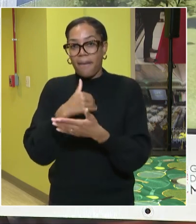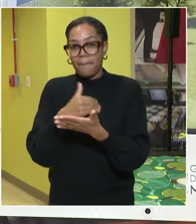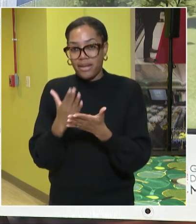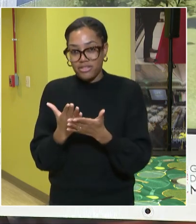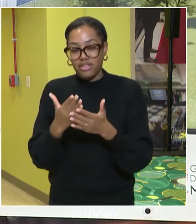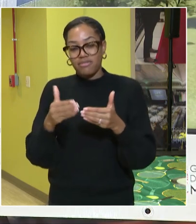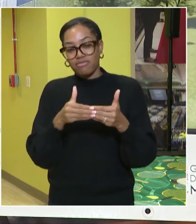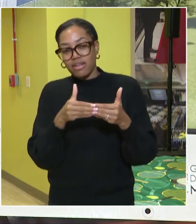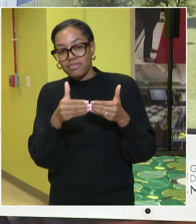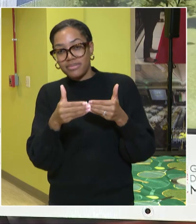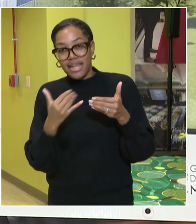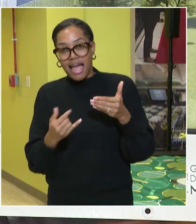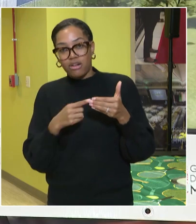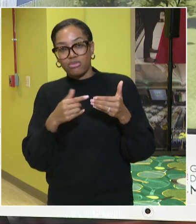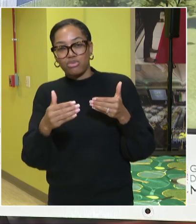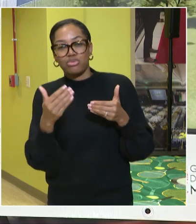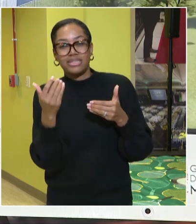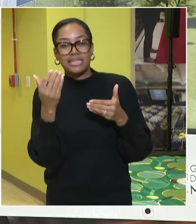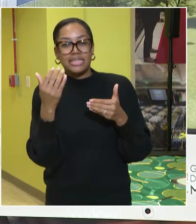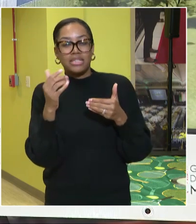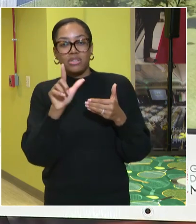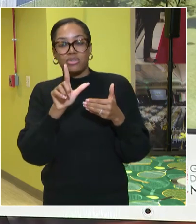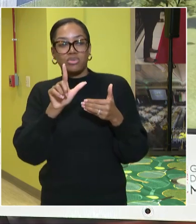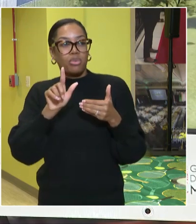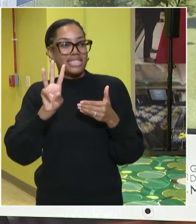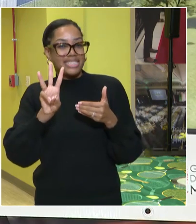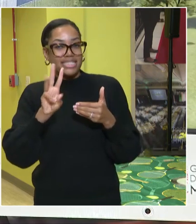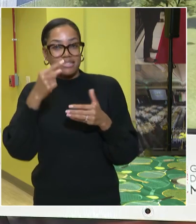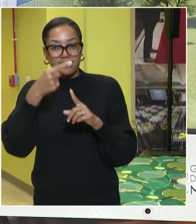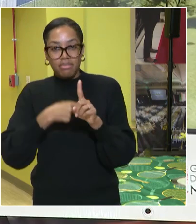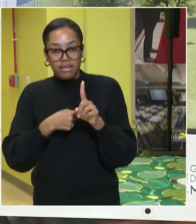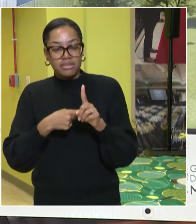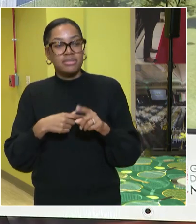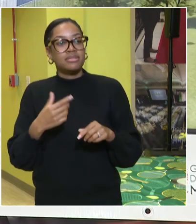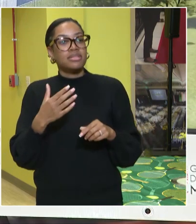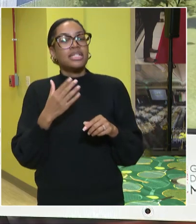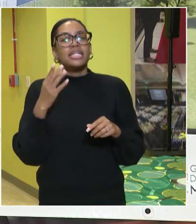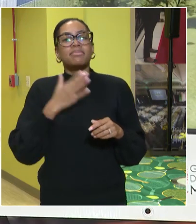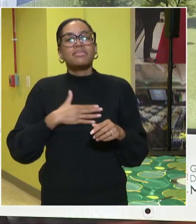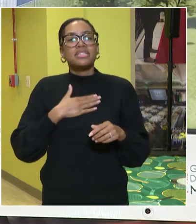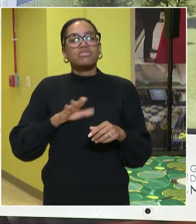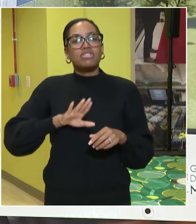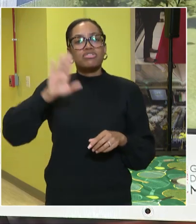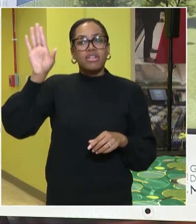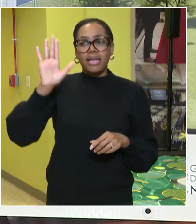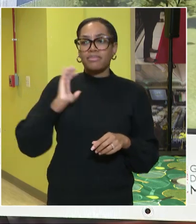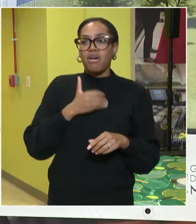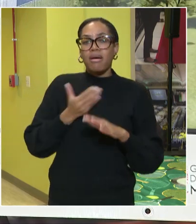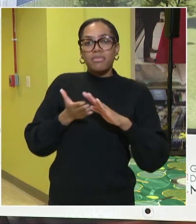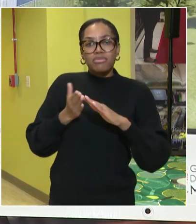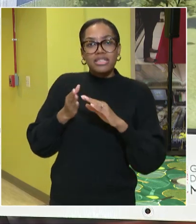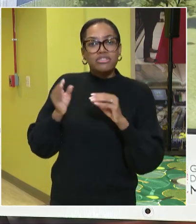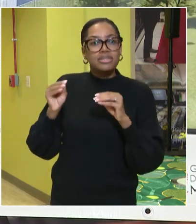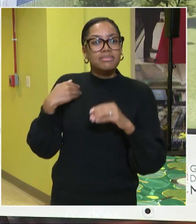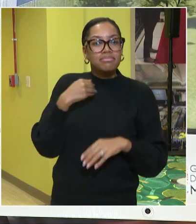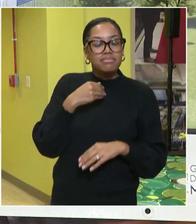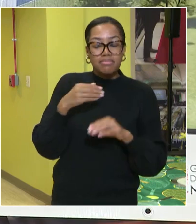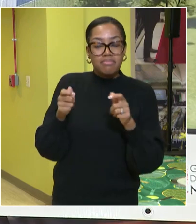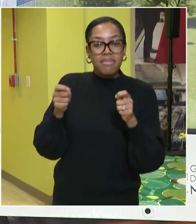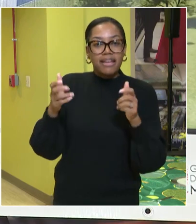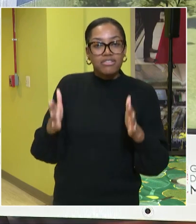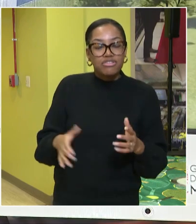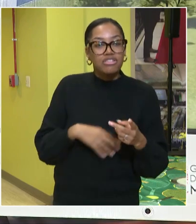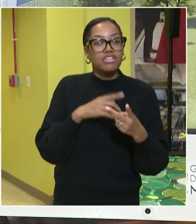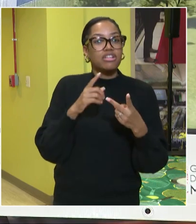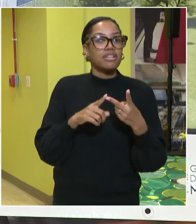to thank, if you could just raise your hand, I want to thank Osei Headley, our operations manager, Andy Baer, and Mike